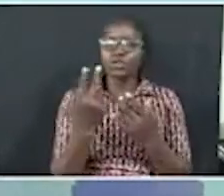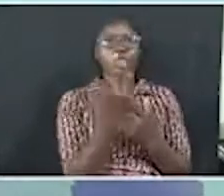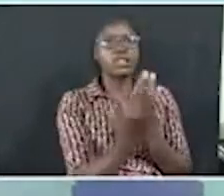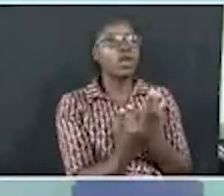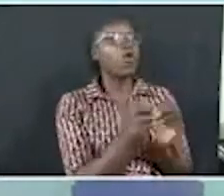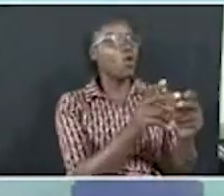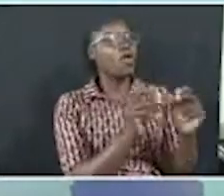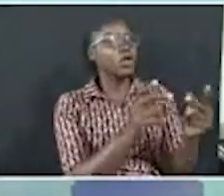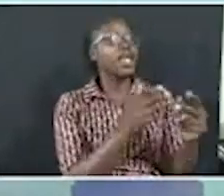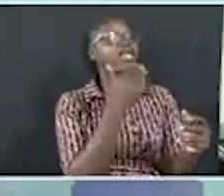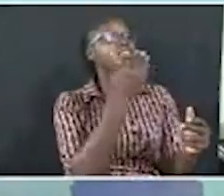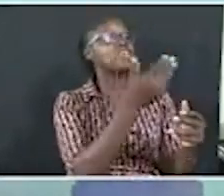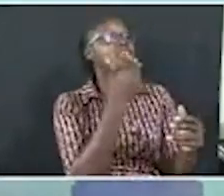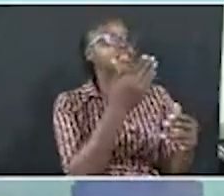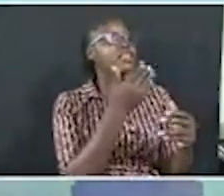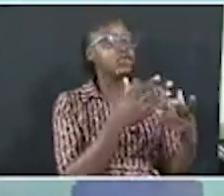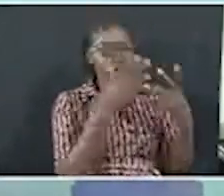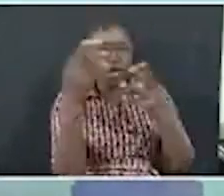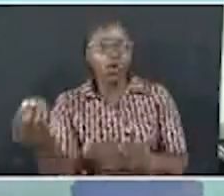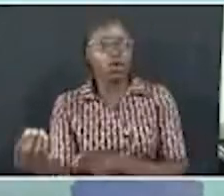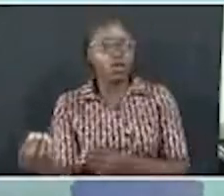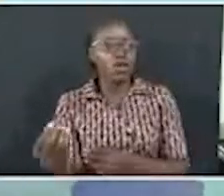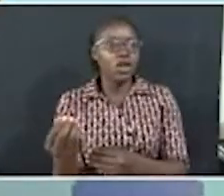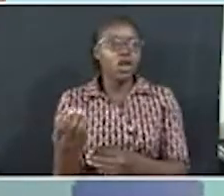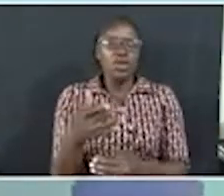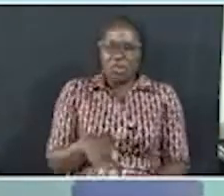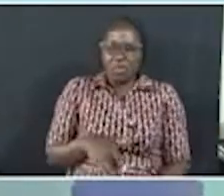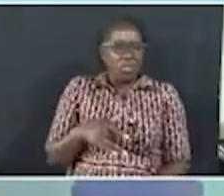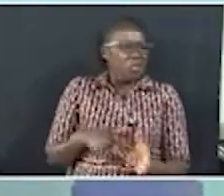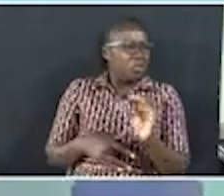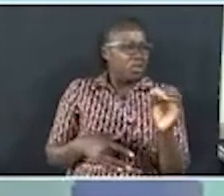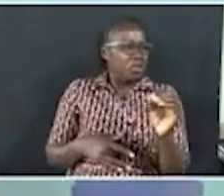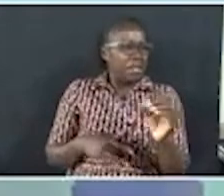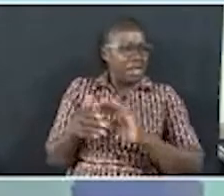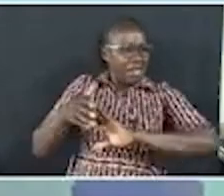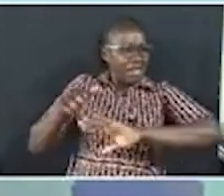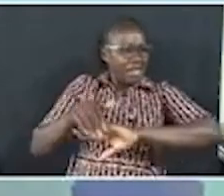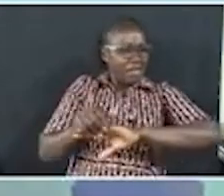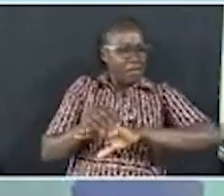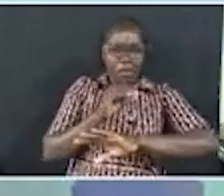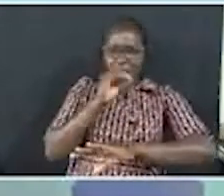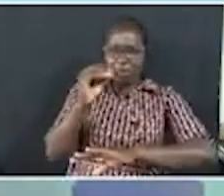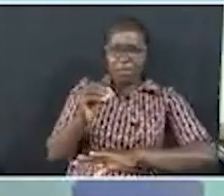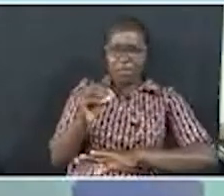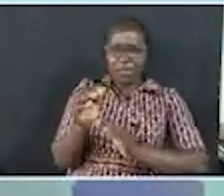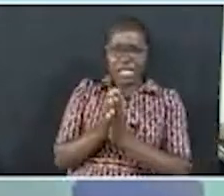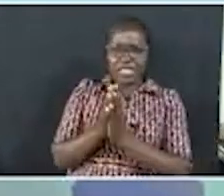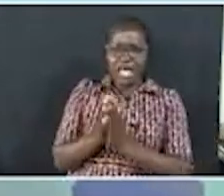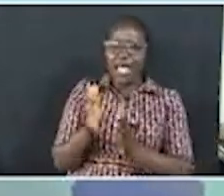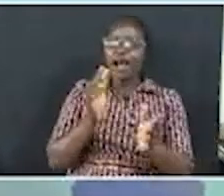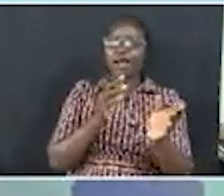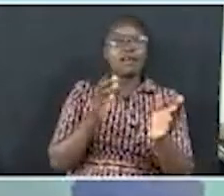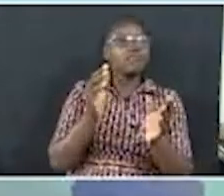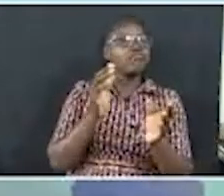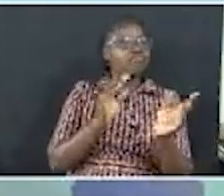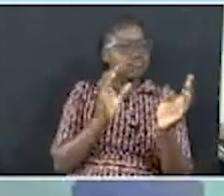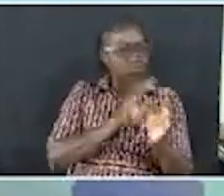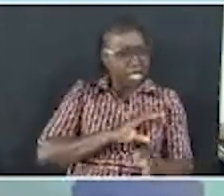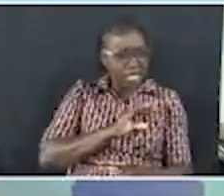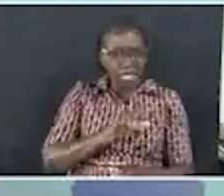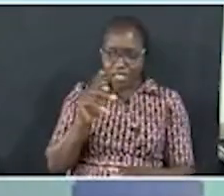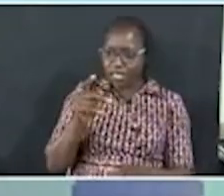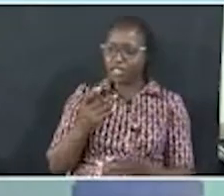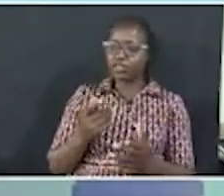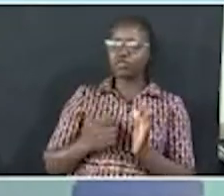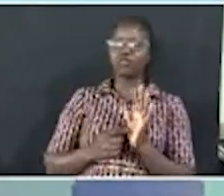three. Okay, thank you. We are gone. No feeling, no attachment. It is a good routine for peace.